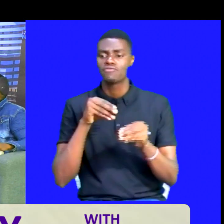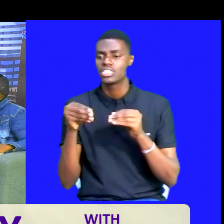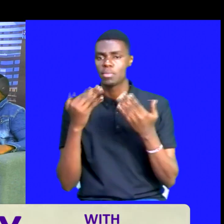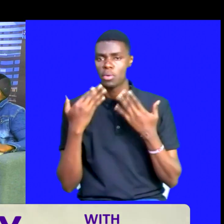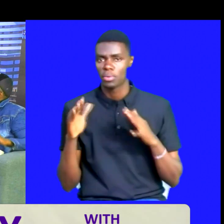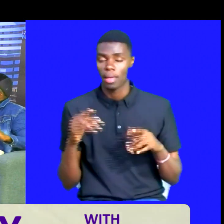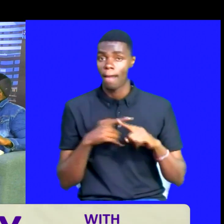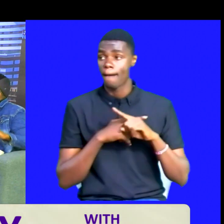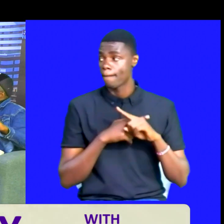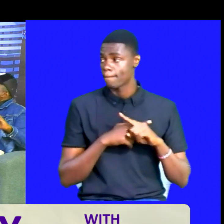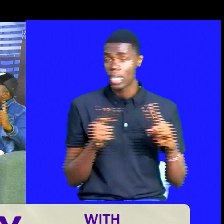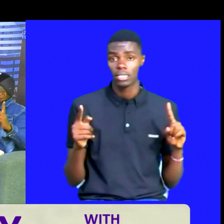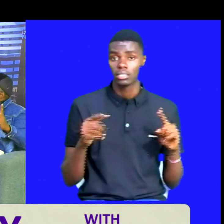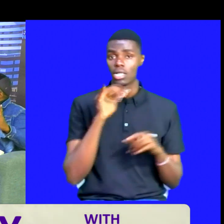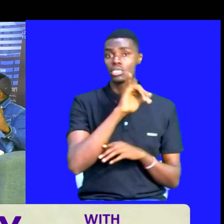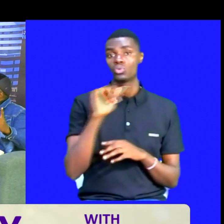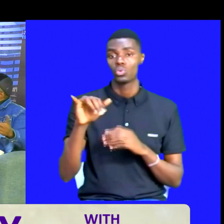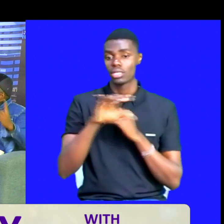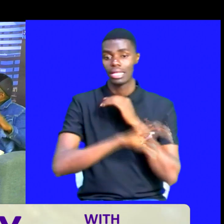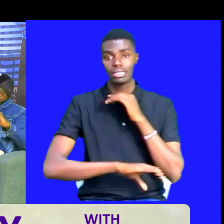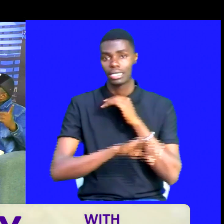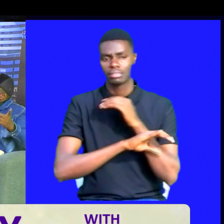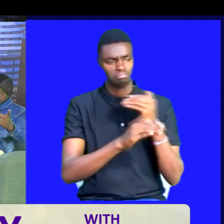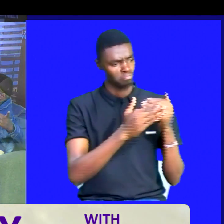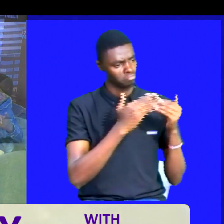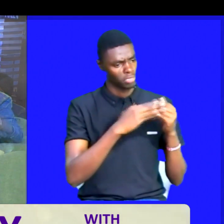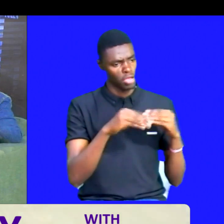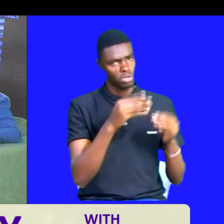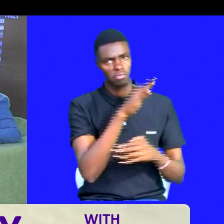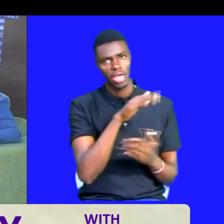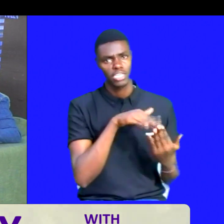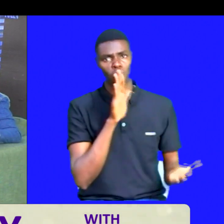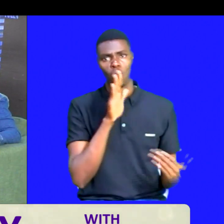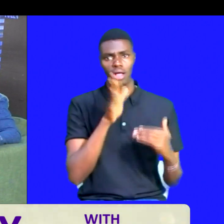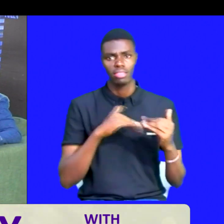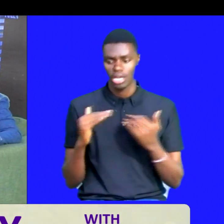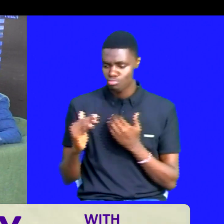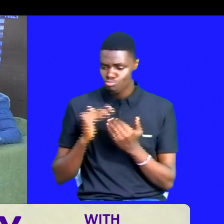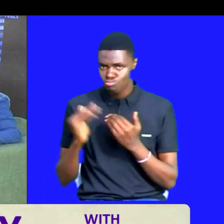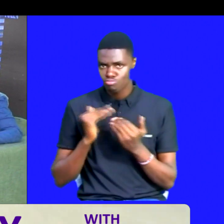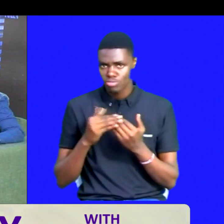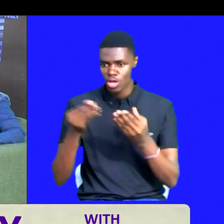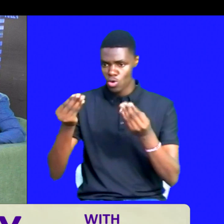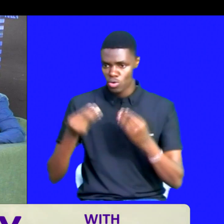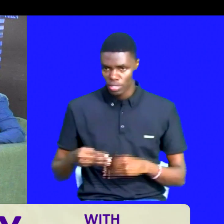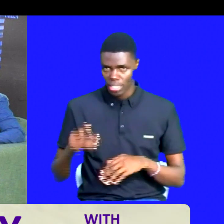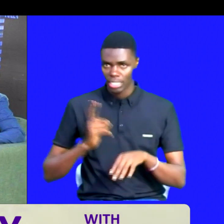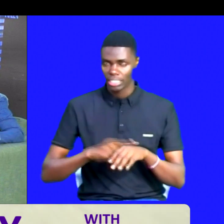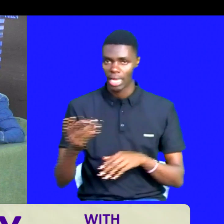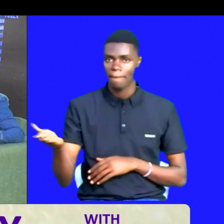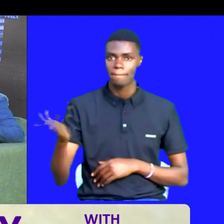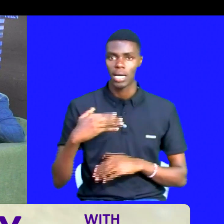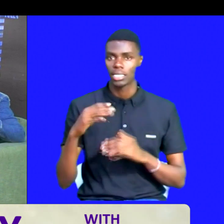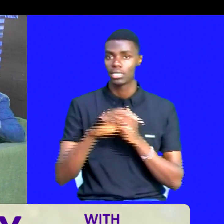But you find that even if you go to those other countries, the treatment you are given there is even more than the treatment you will be given if you come back into your country. And